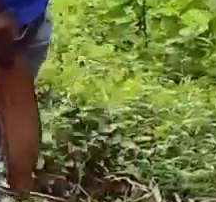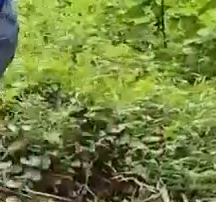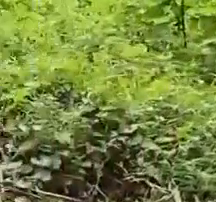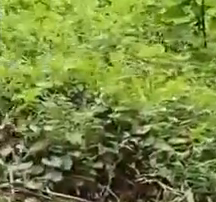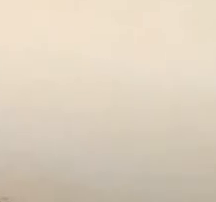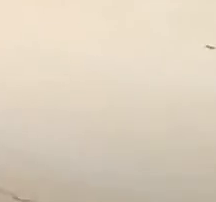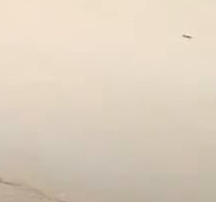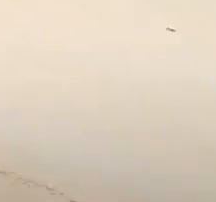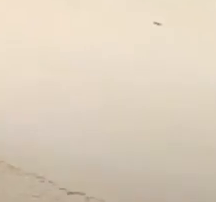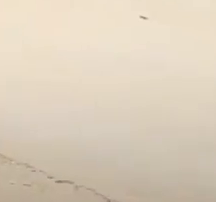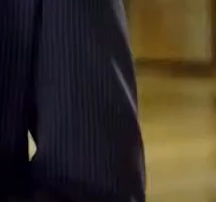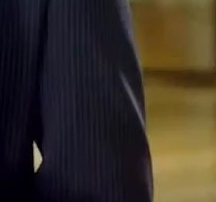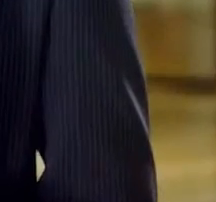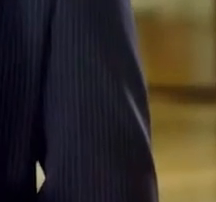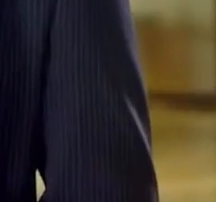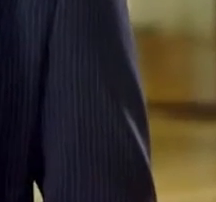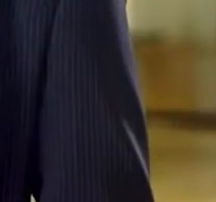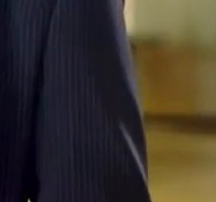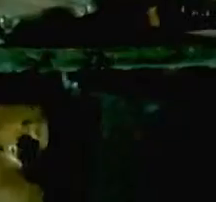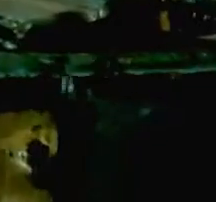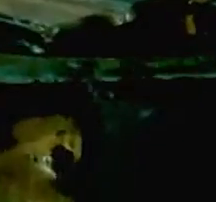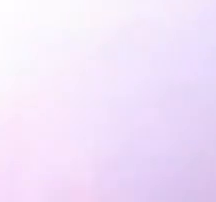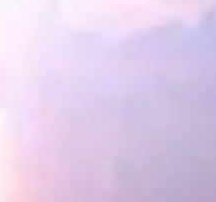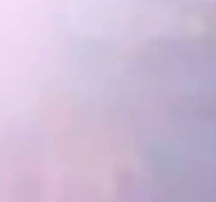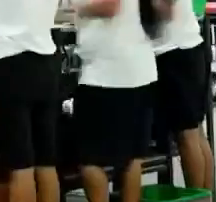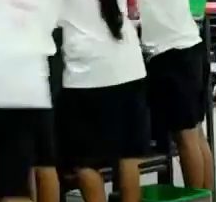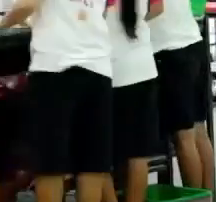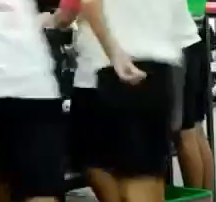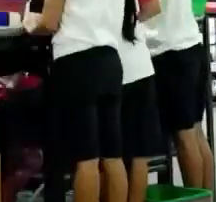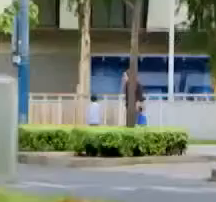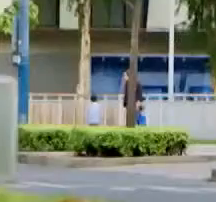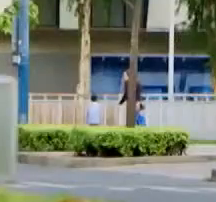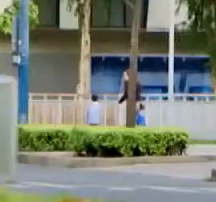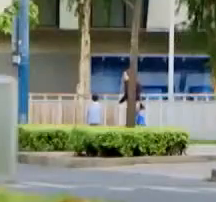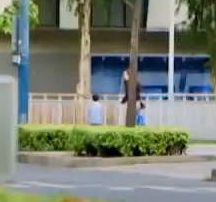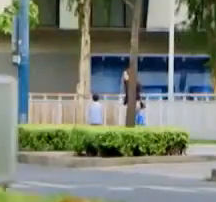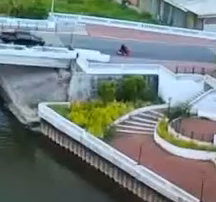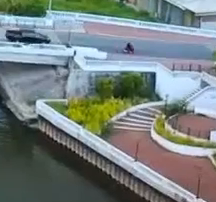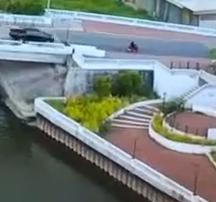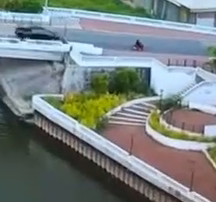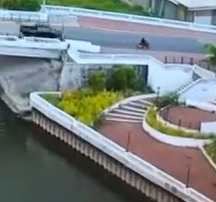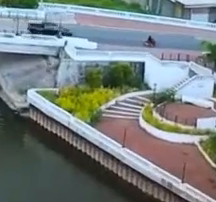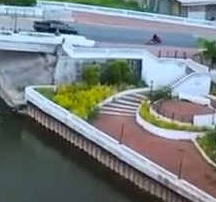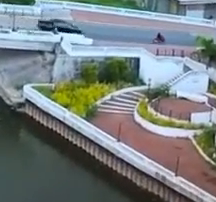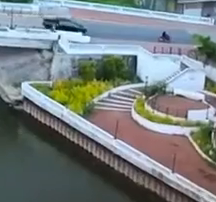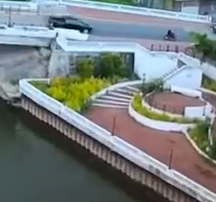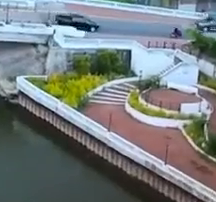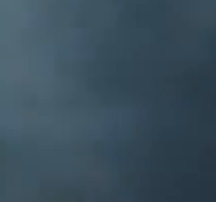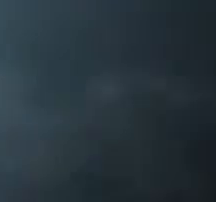This is the Philippines. We are ANC.